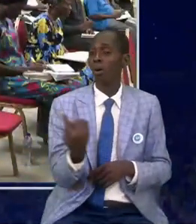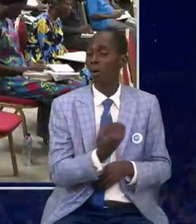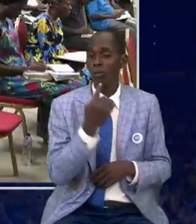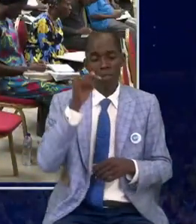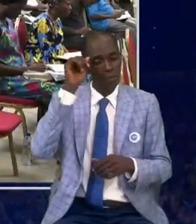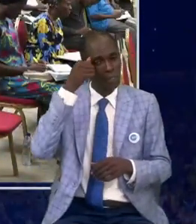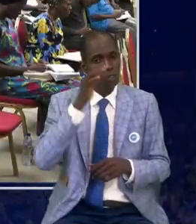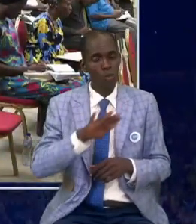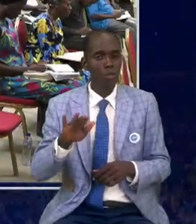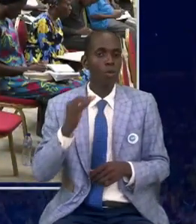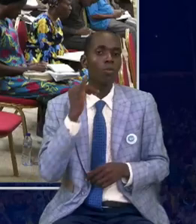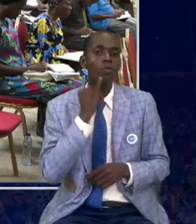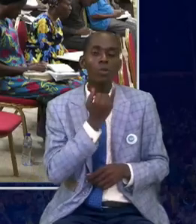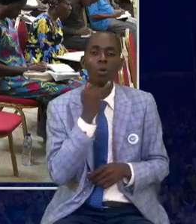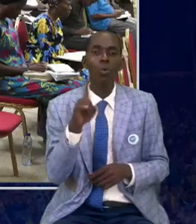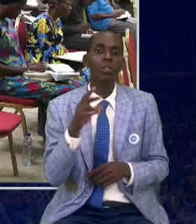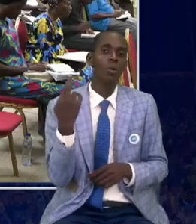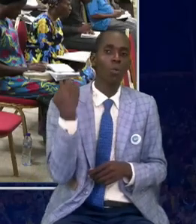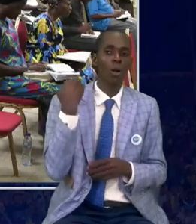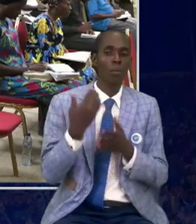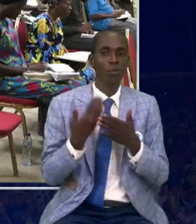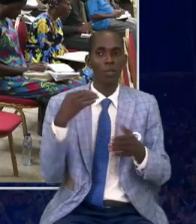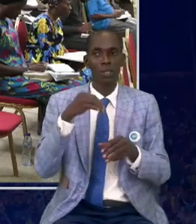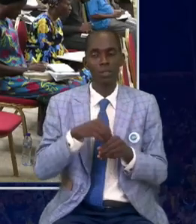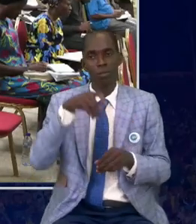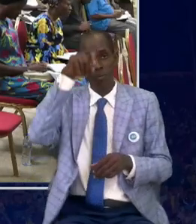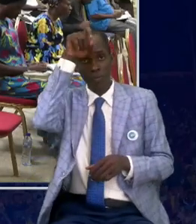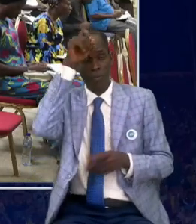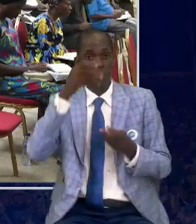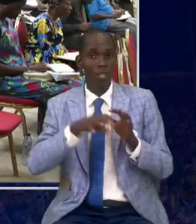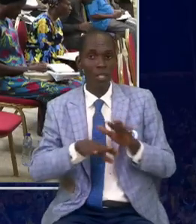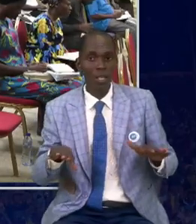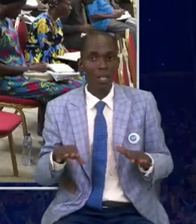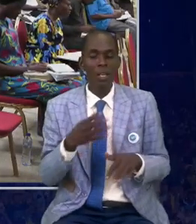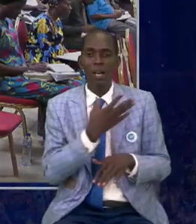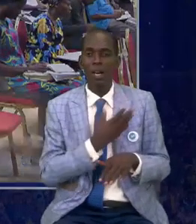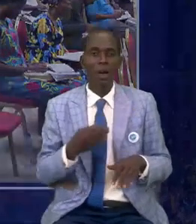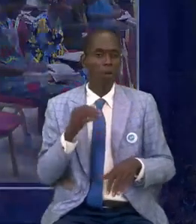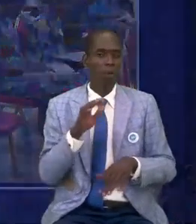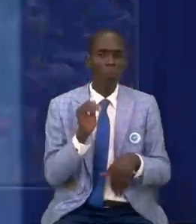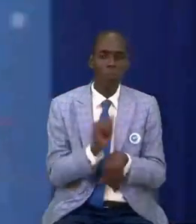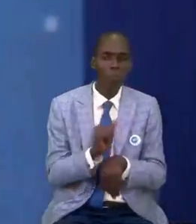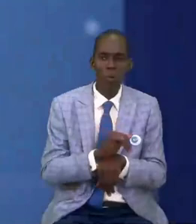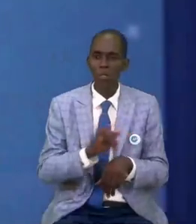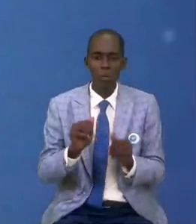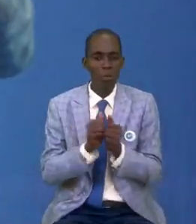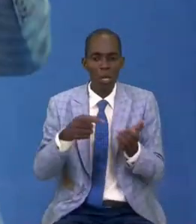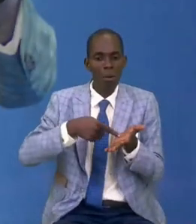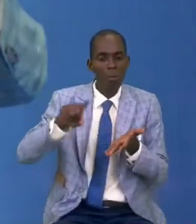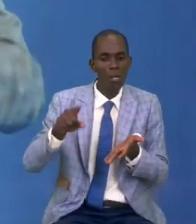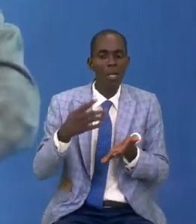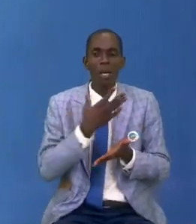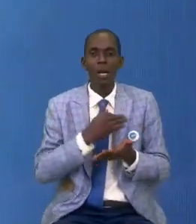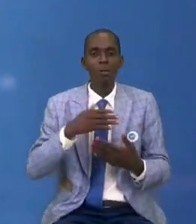working without pay, and you were slaves to the taskmaster of the Egyptians. And then he'll move from